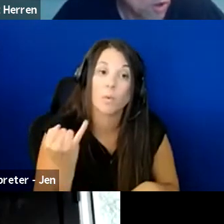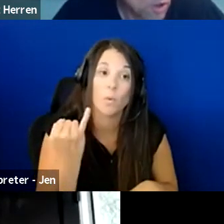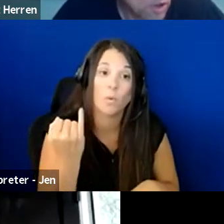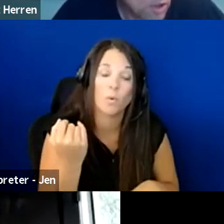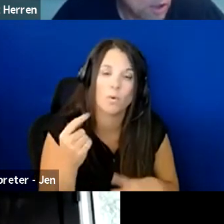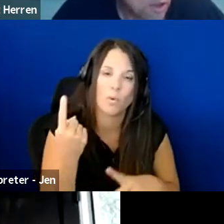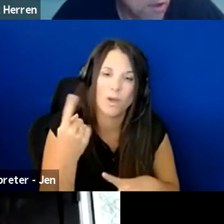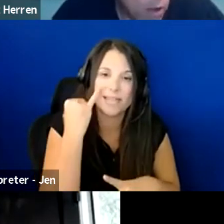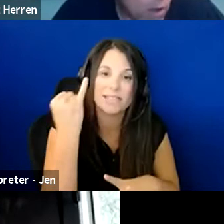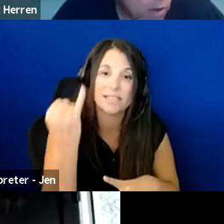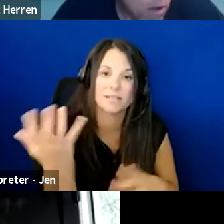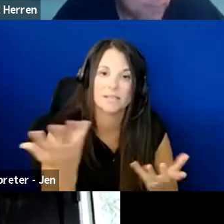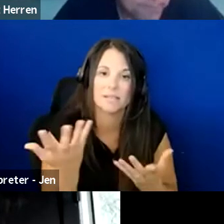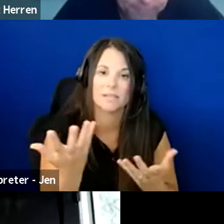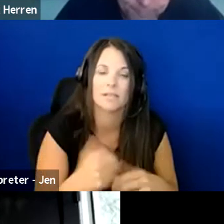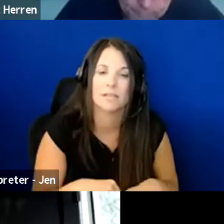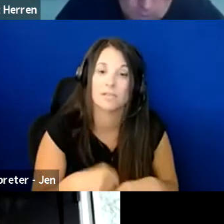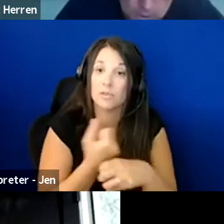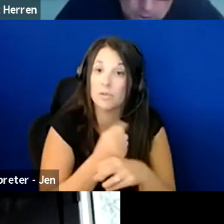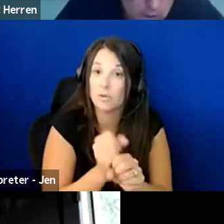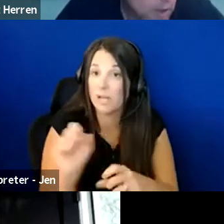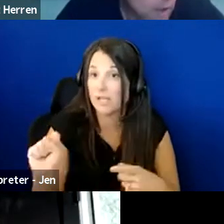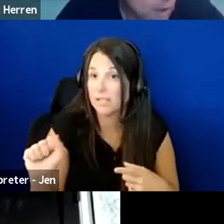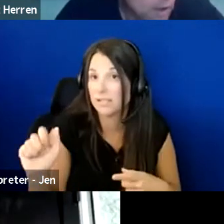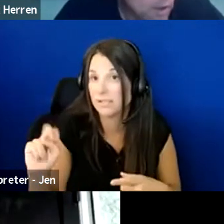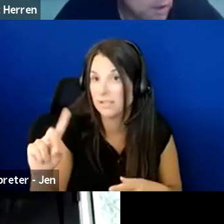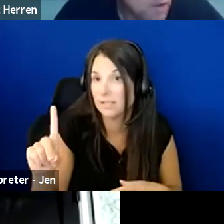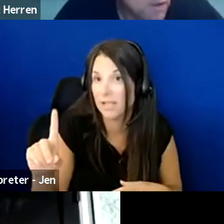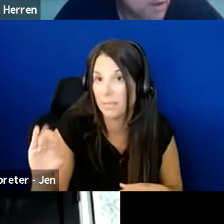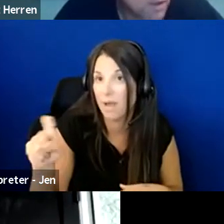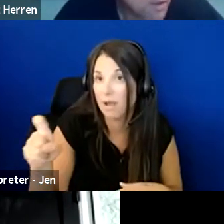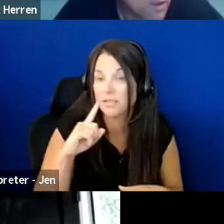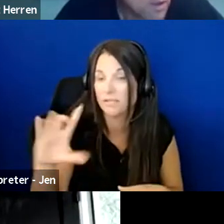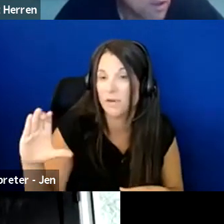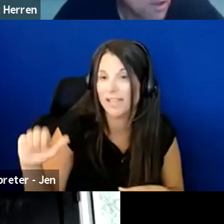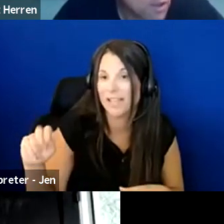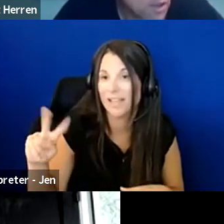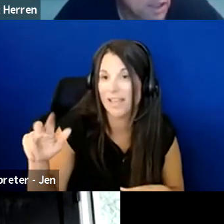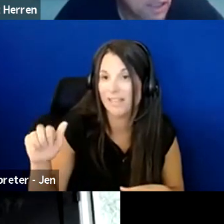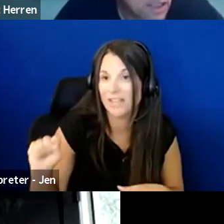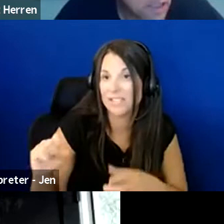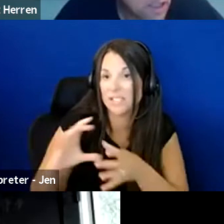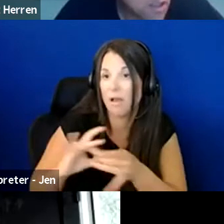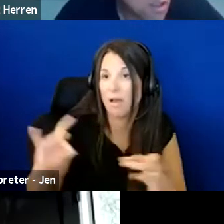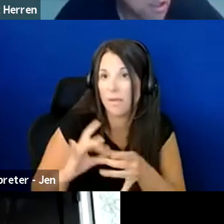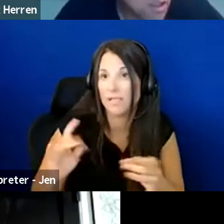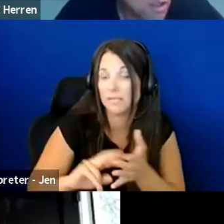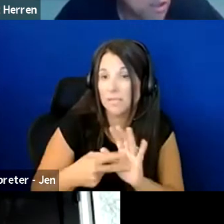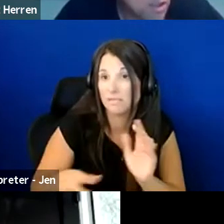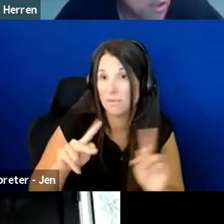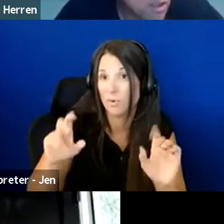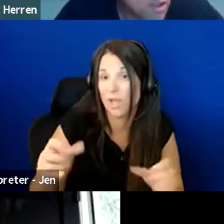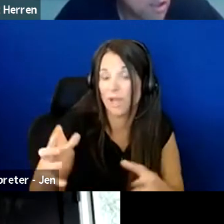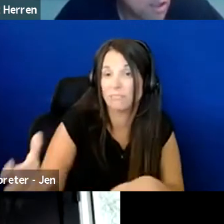create the sandbox in Canvas Commons, so that folks can go and grab it from